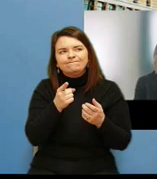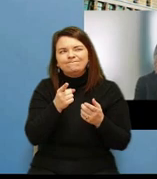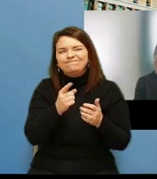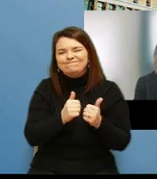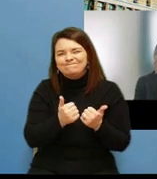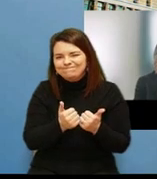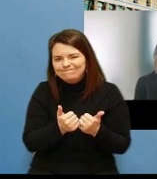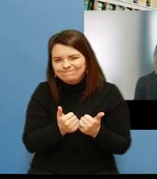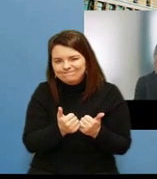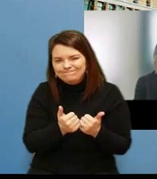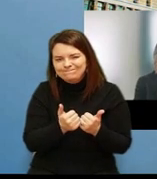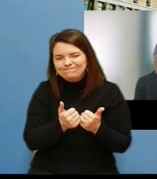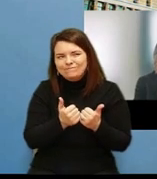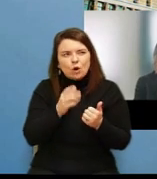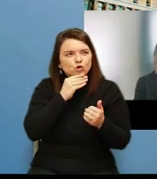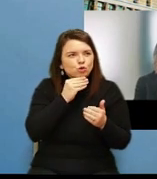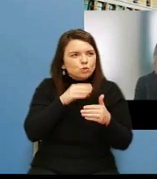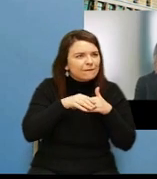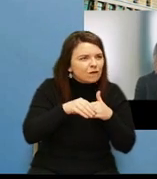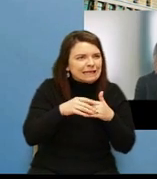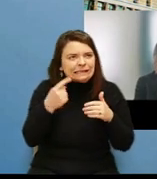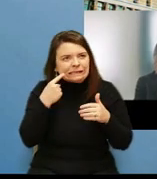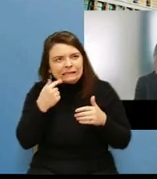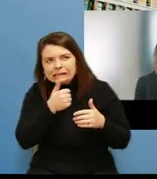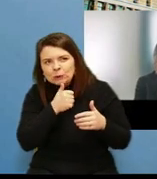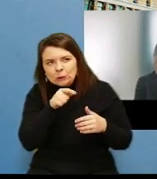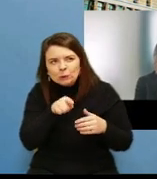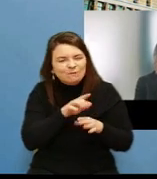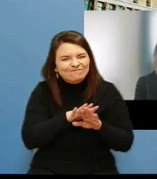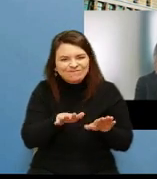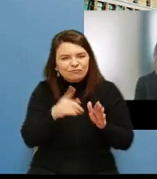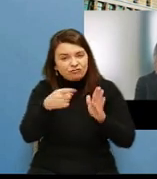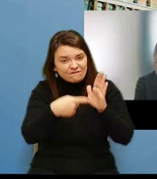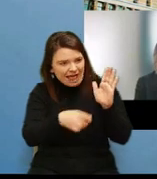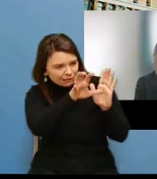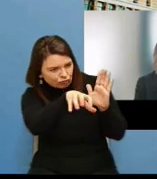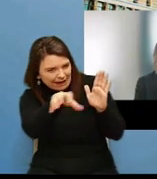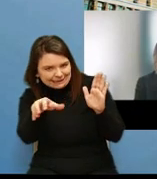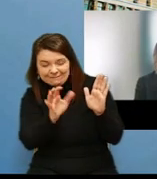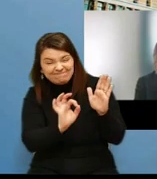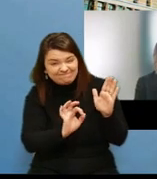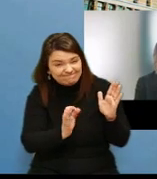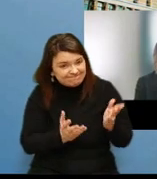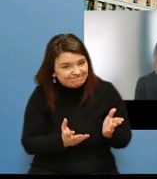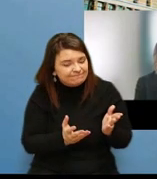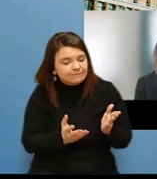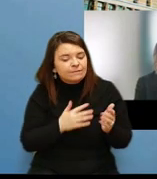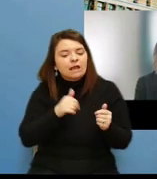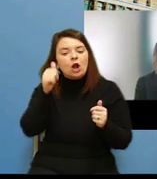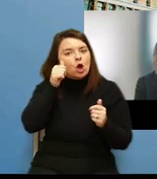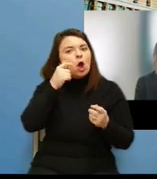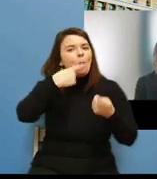their online website. And it's not ideal. It's not terribly user-friendly. It doesn't tend to reflect the